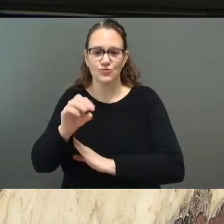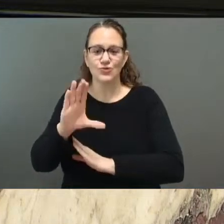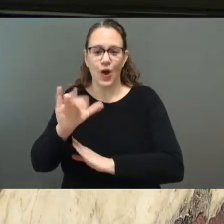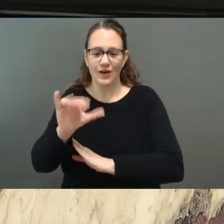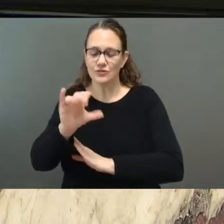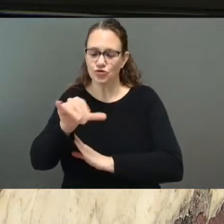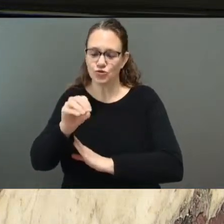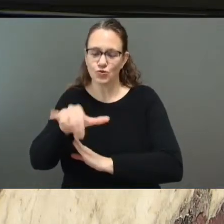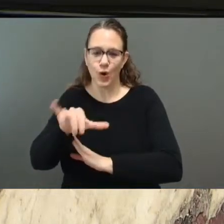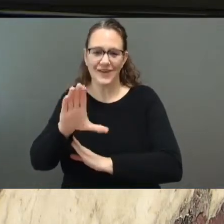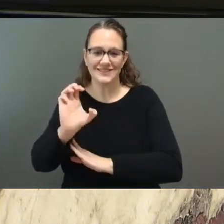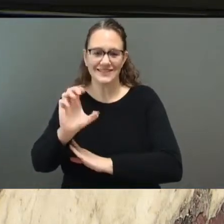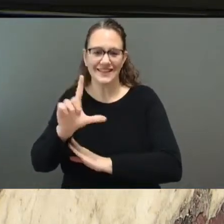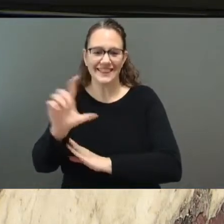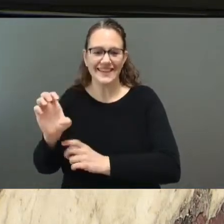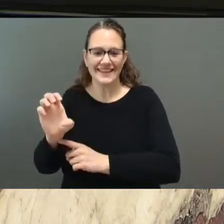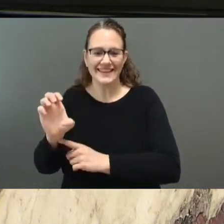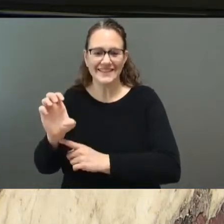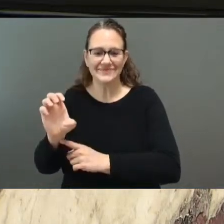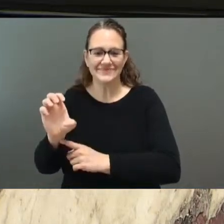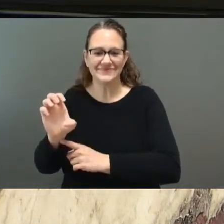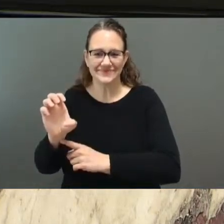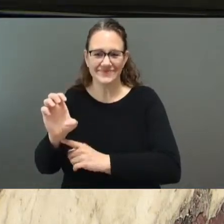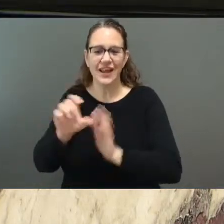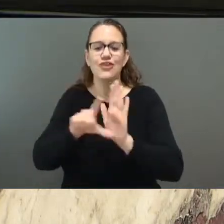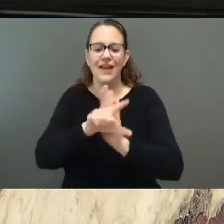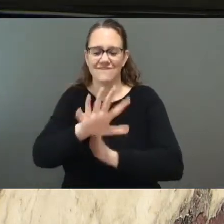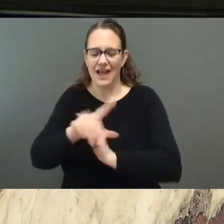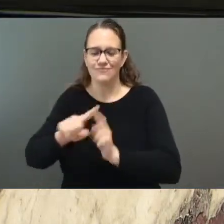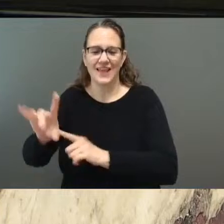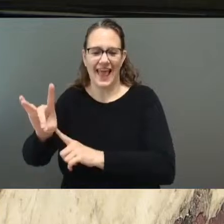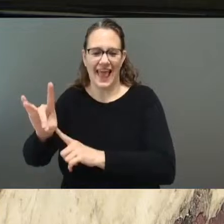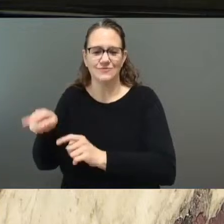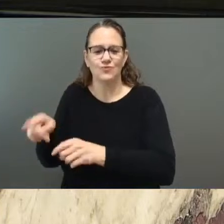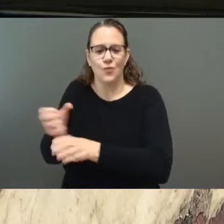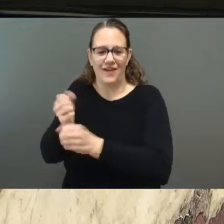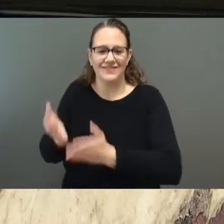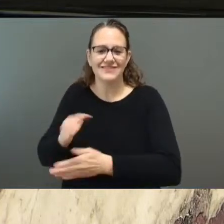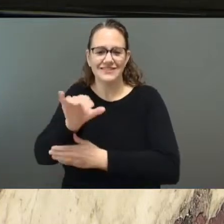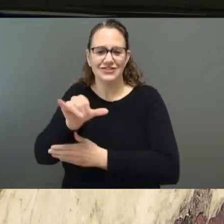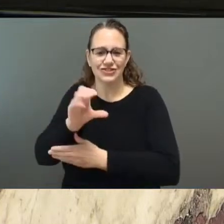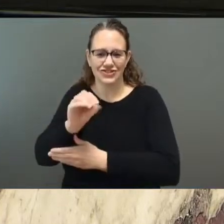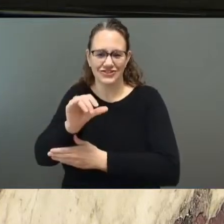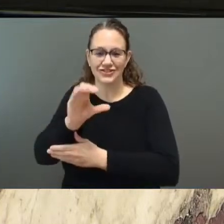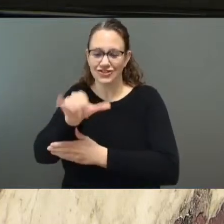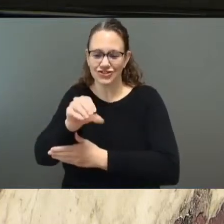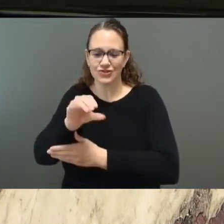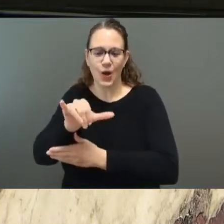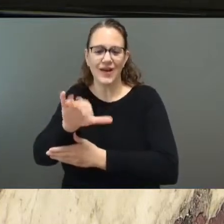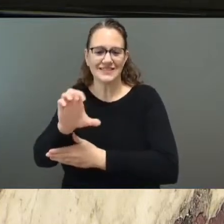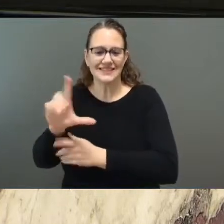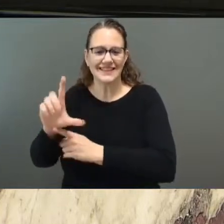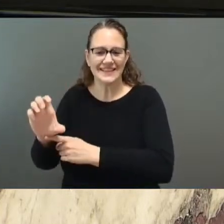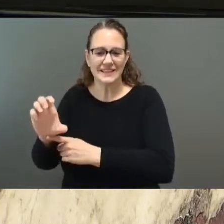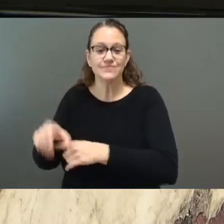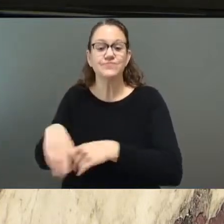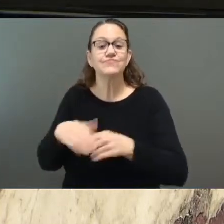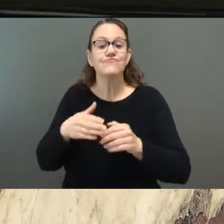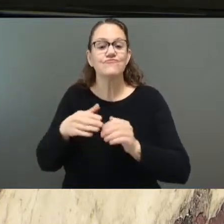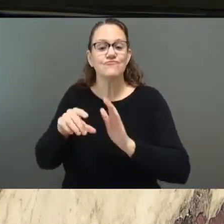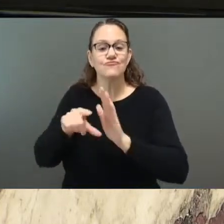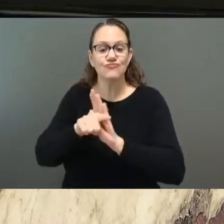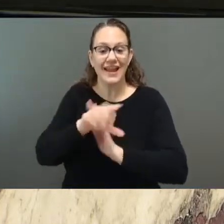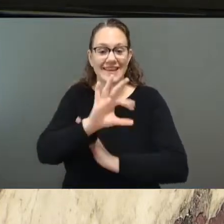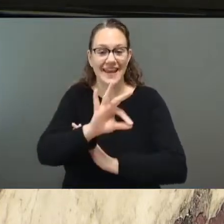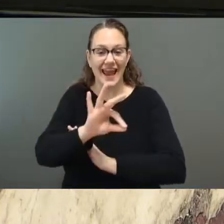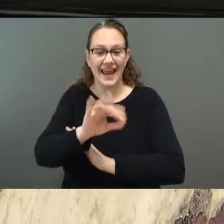She's here along with Alice Lee, Brian Lee, and Jeffrey Lee. And then in the grade 9 to 12 category, we have